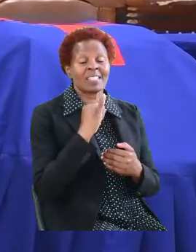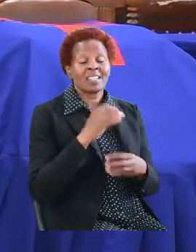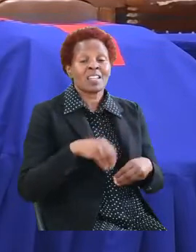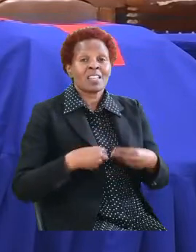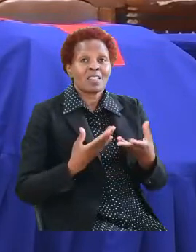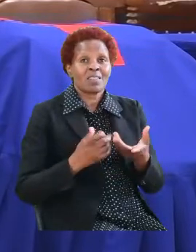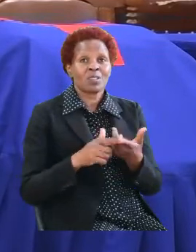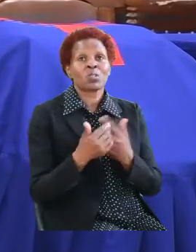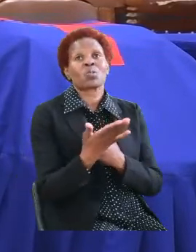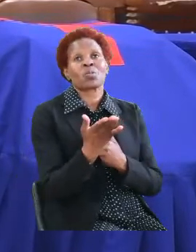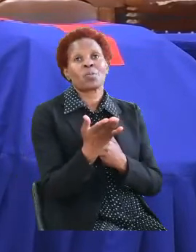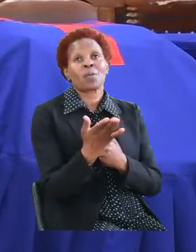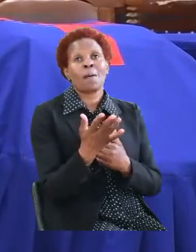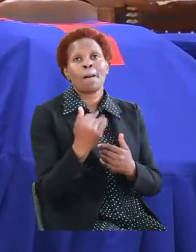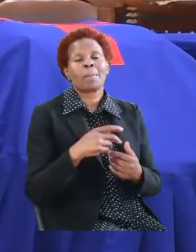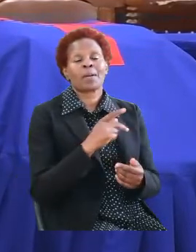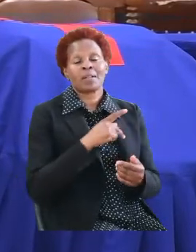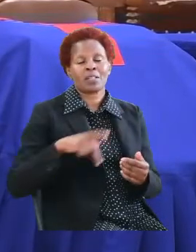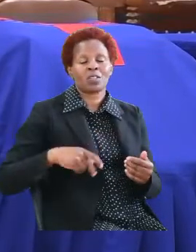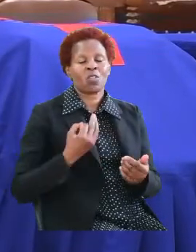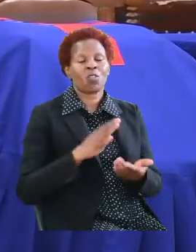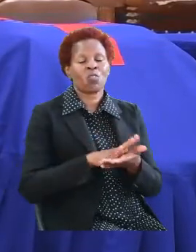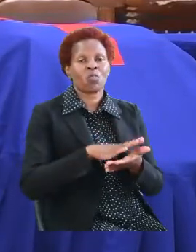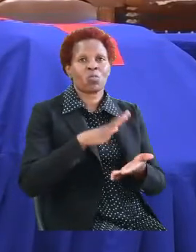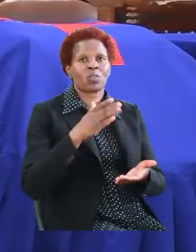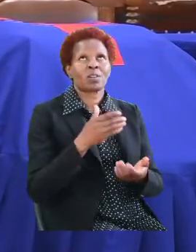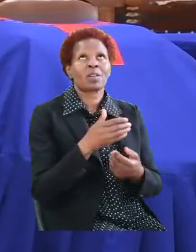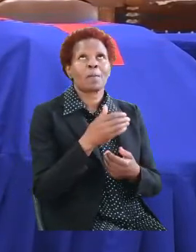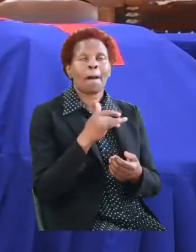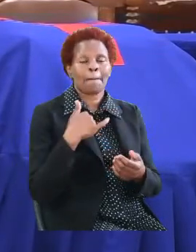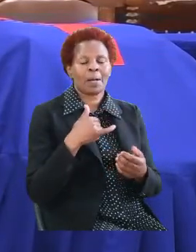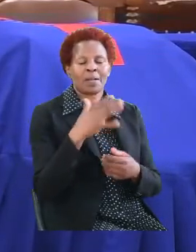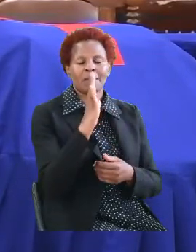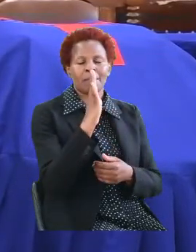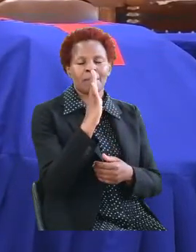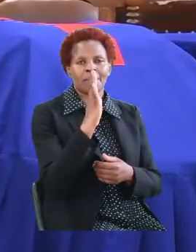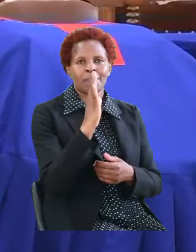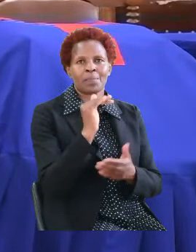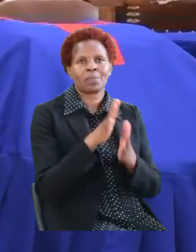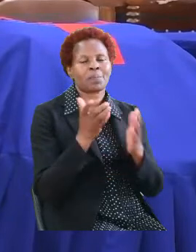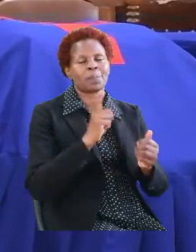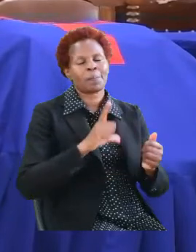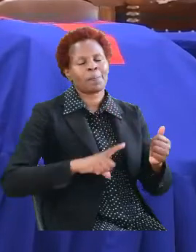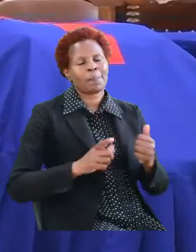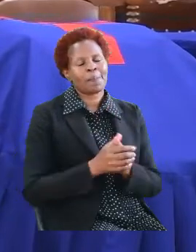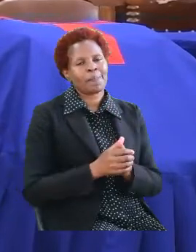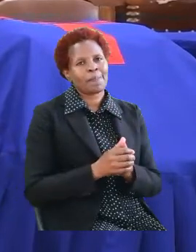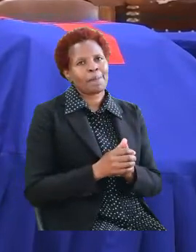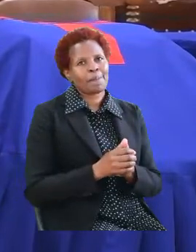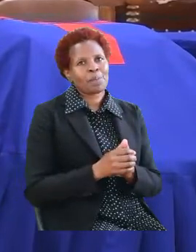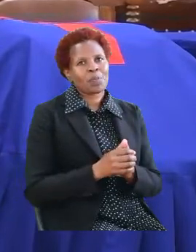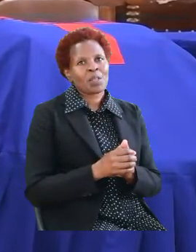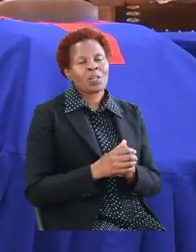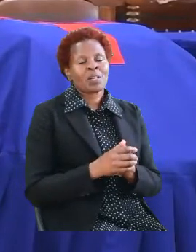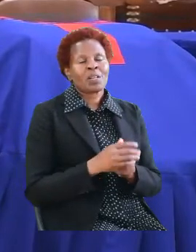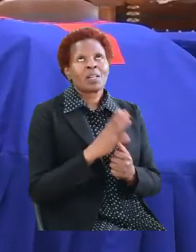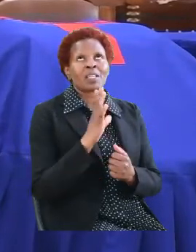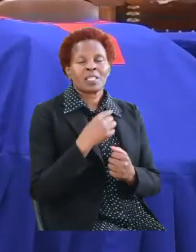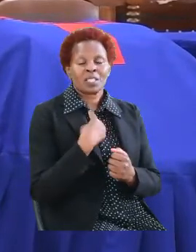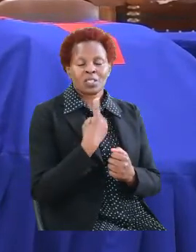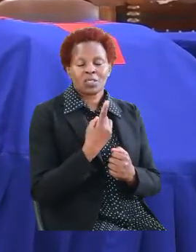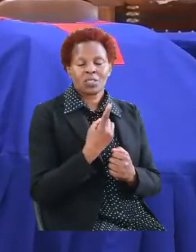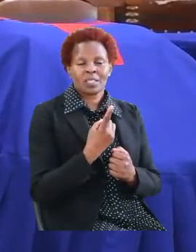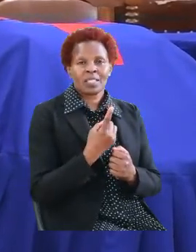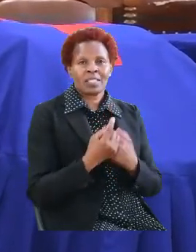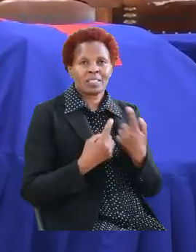you by the King of Glory, by the Lord, our Lord. Praise the name of the Lord. So the Lord speaks